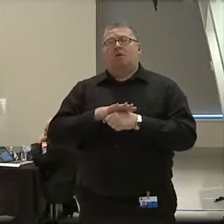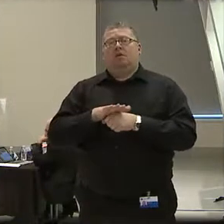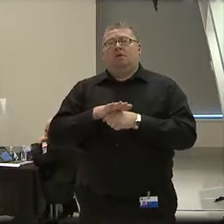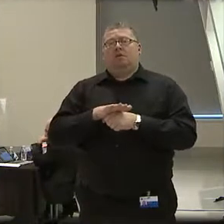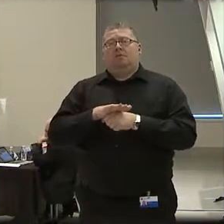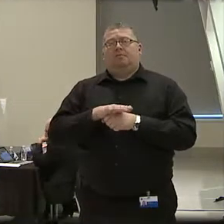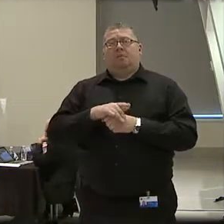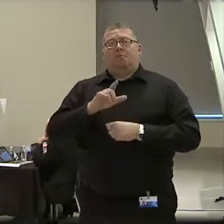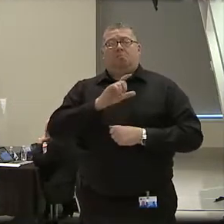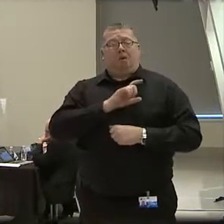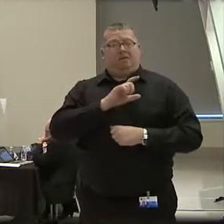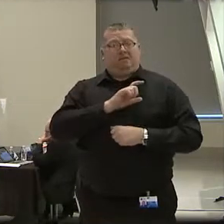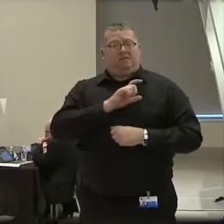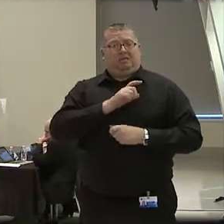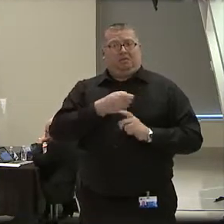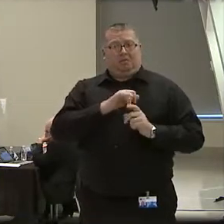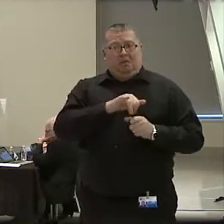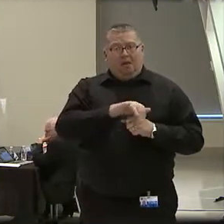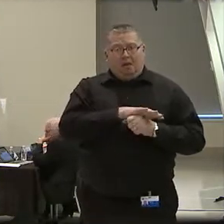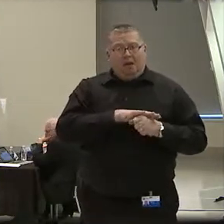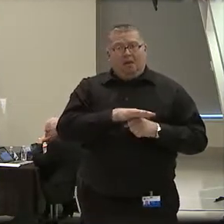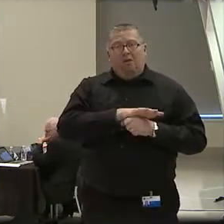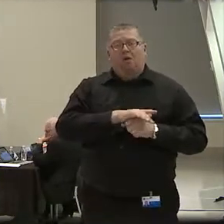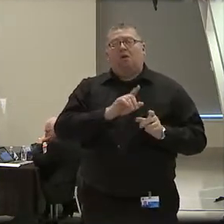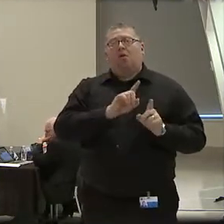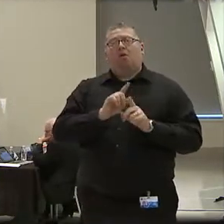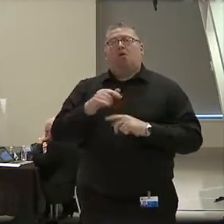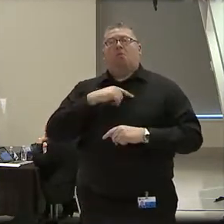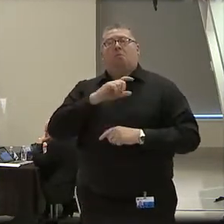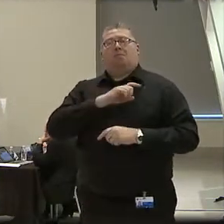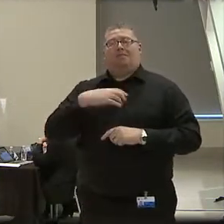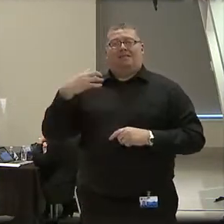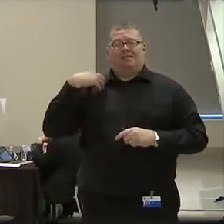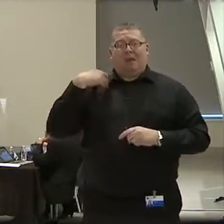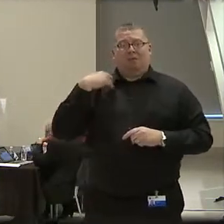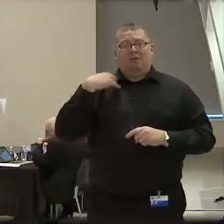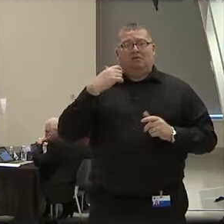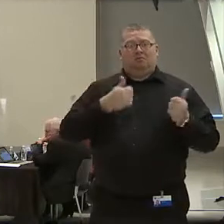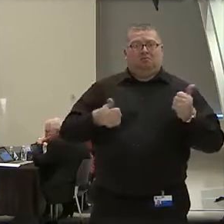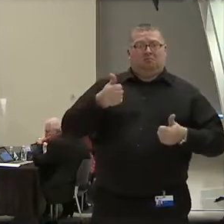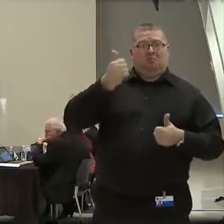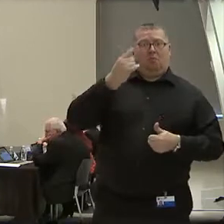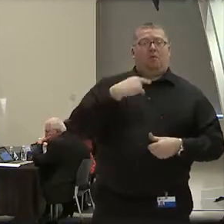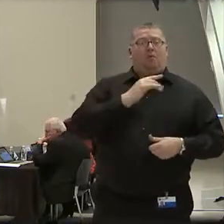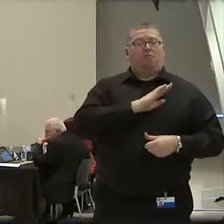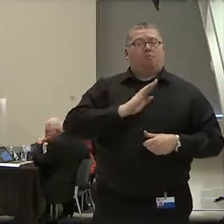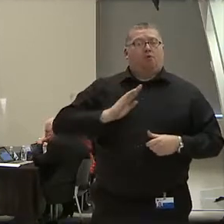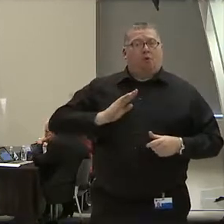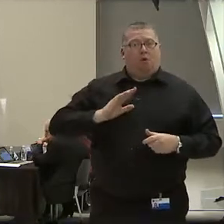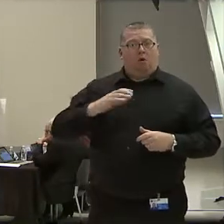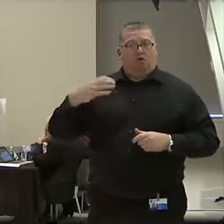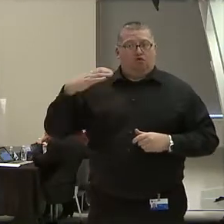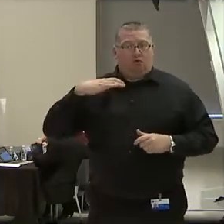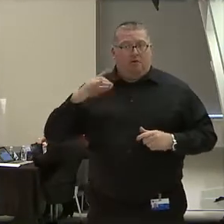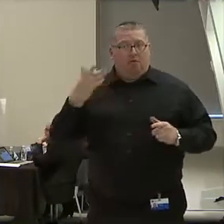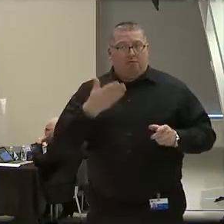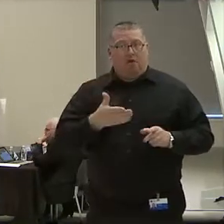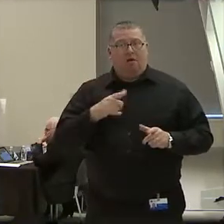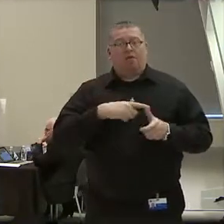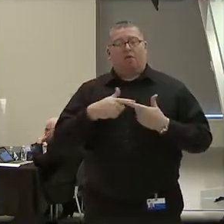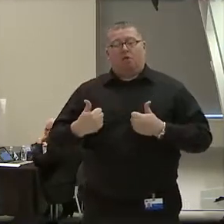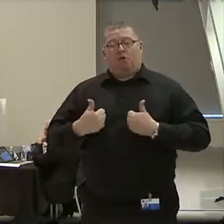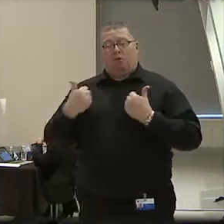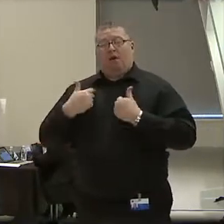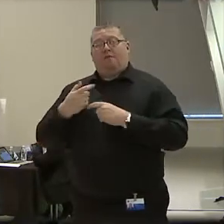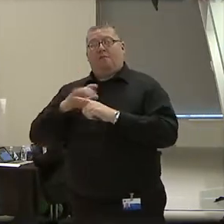the police captain from that area, usually one of the police captain's bosses, one of our bureau chiefs will be there, residents from